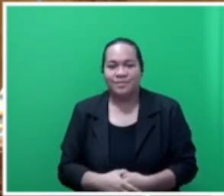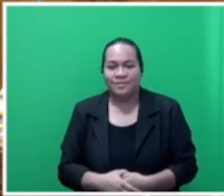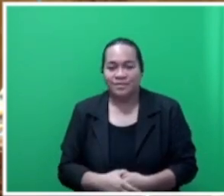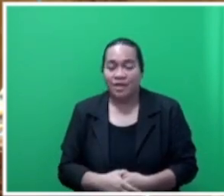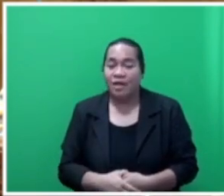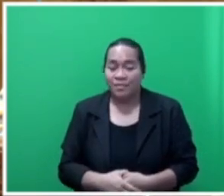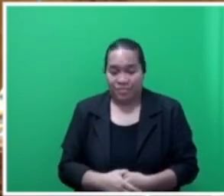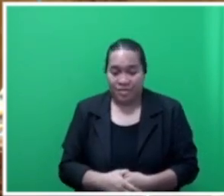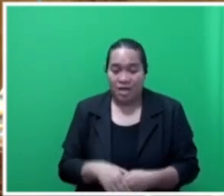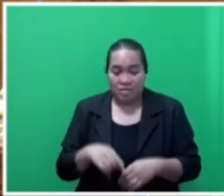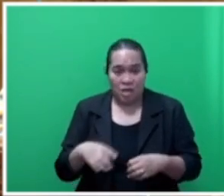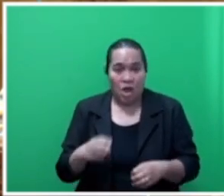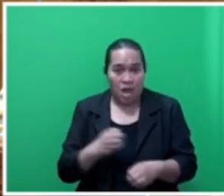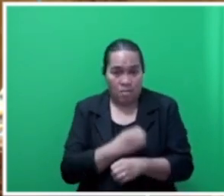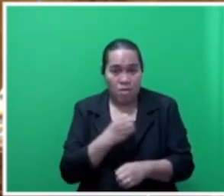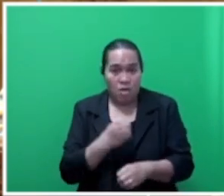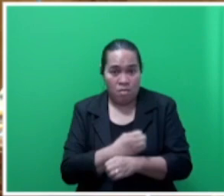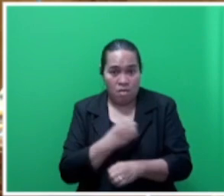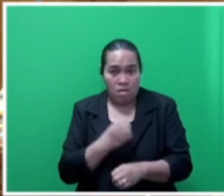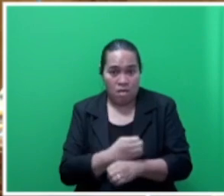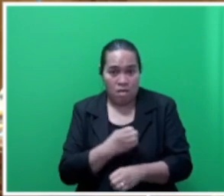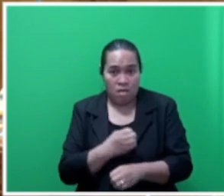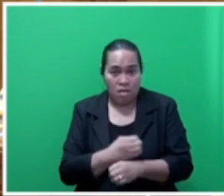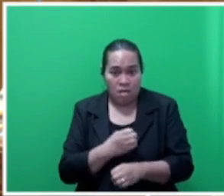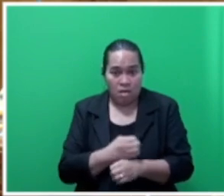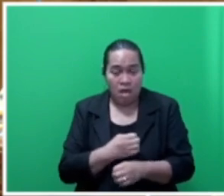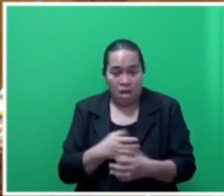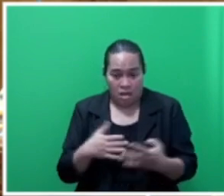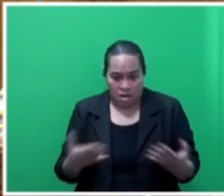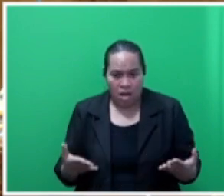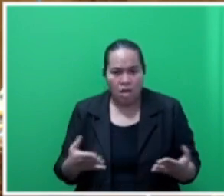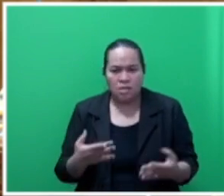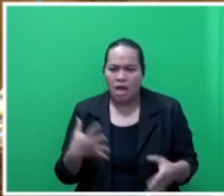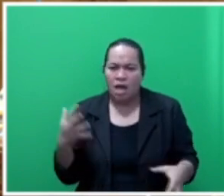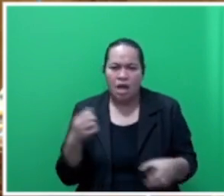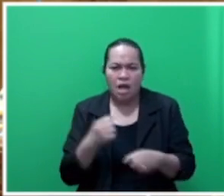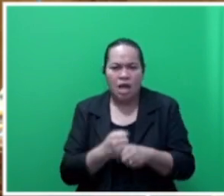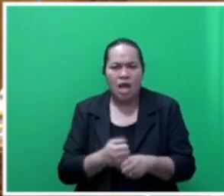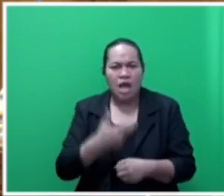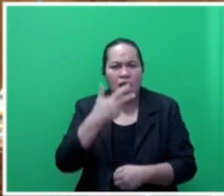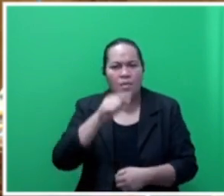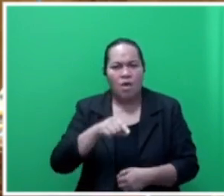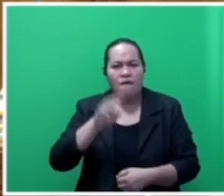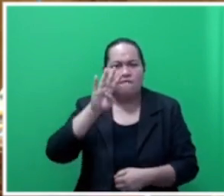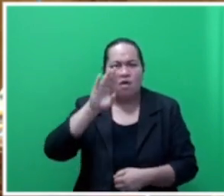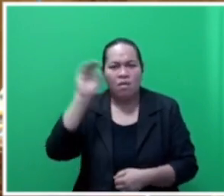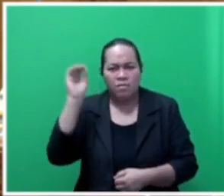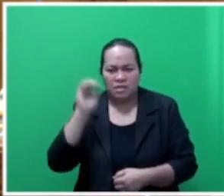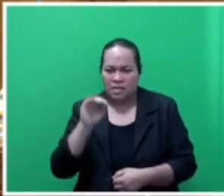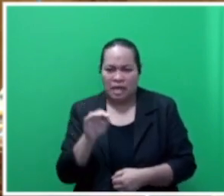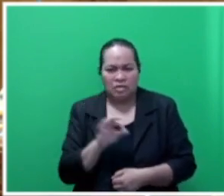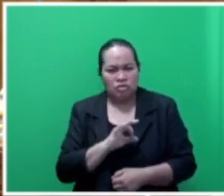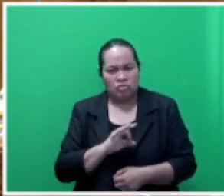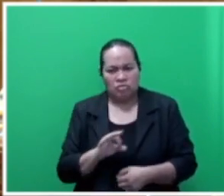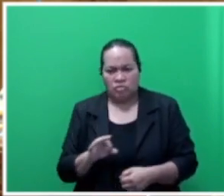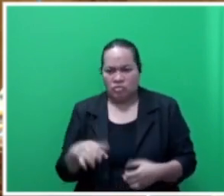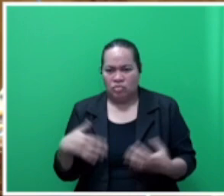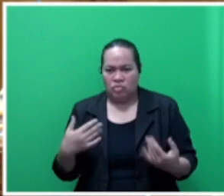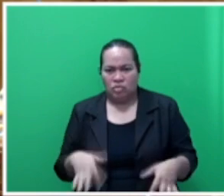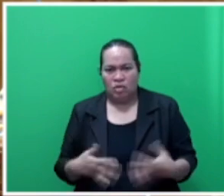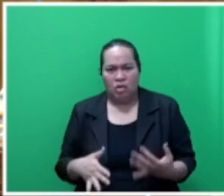Our current employment rate is hovering around 8.4%, which is unprecedented in the history of this country.